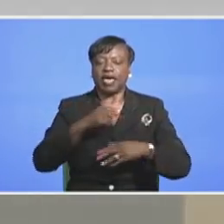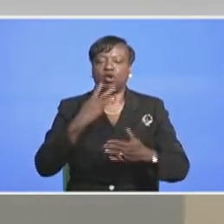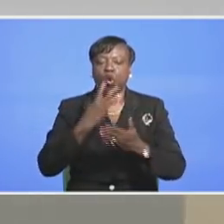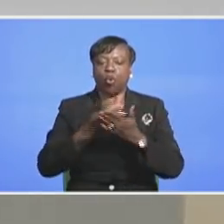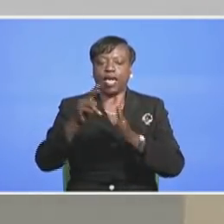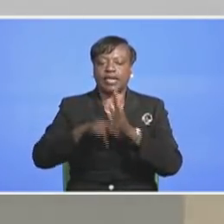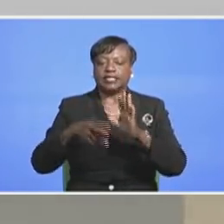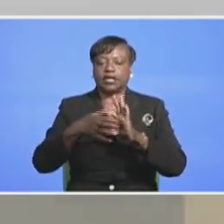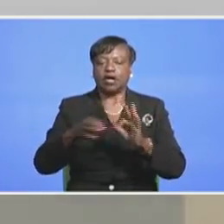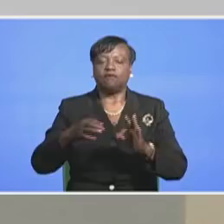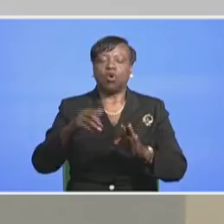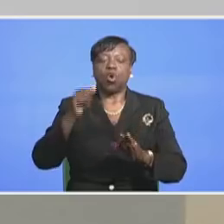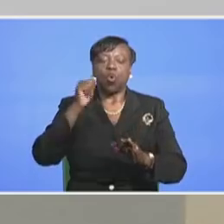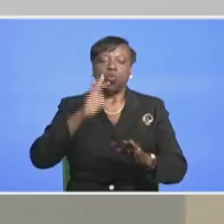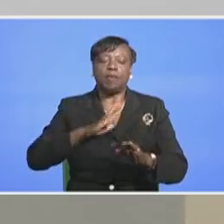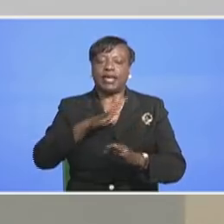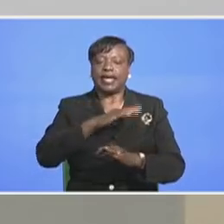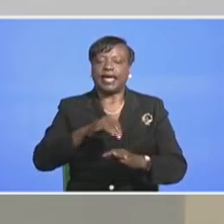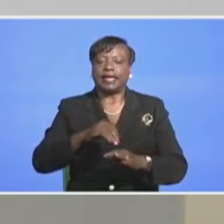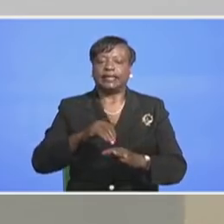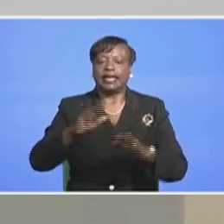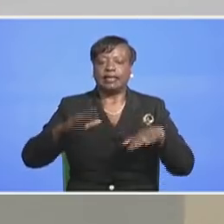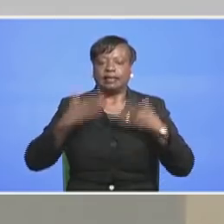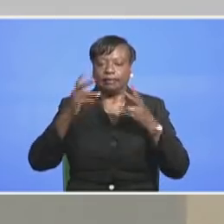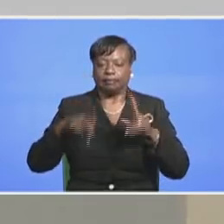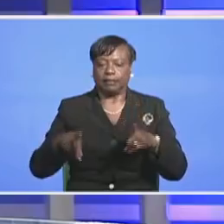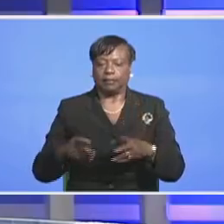of women and adolescents.